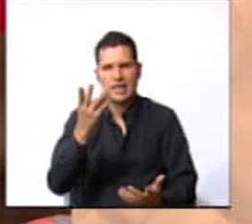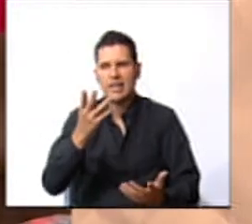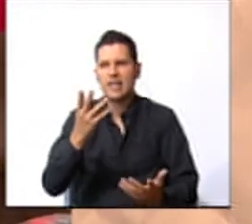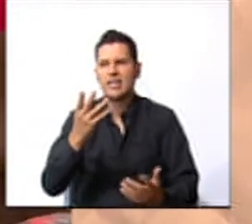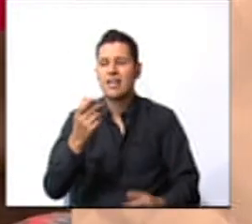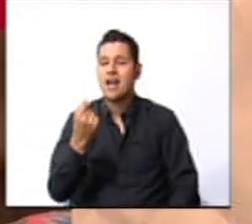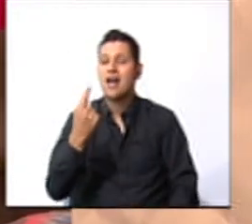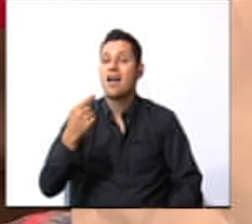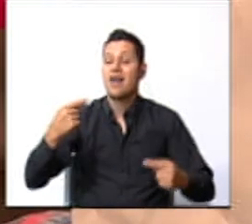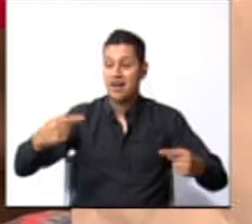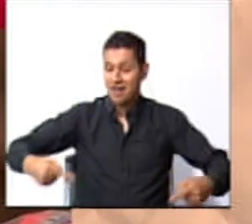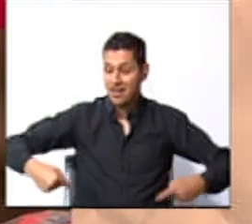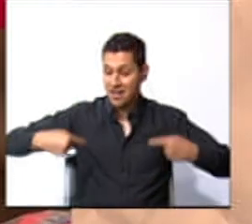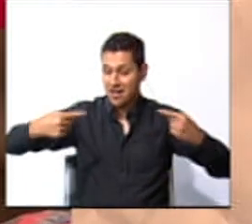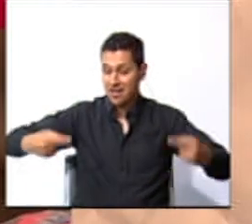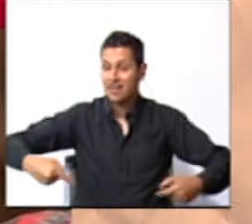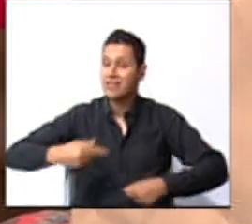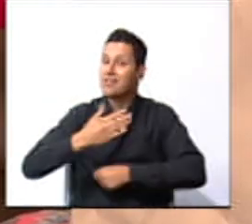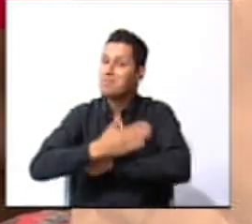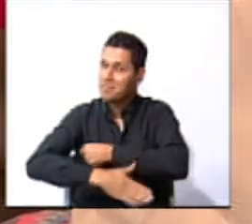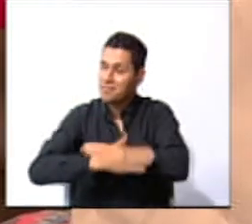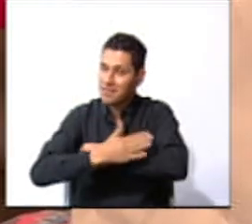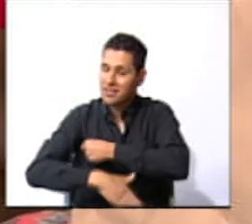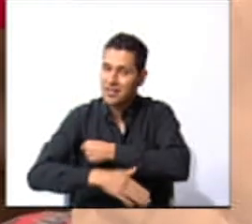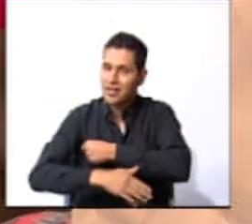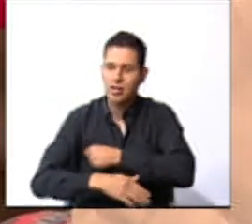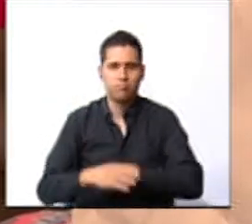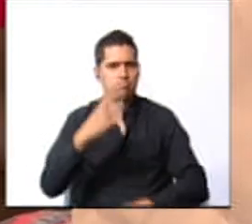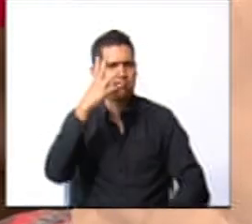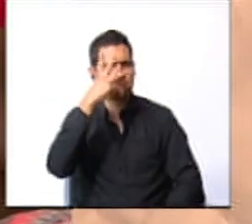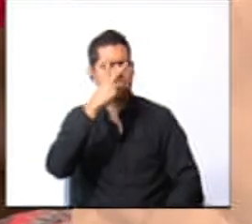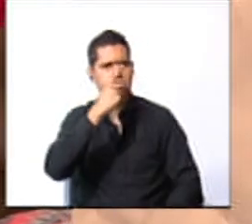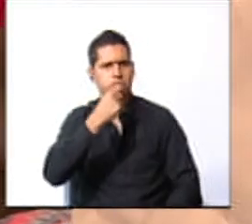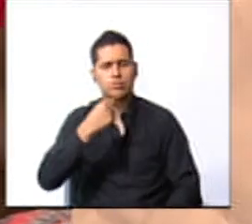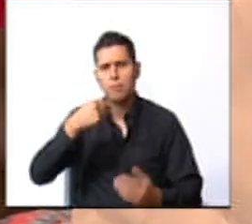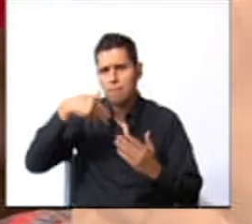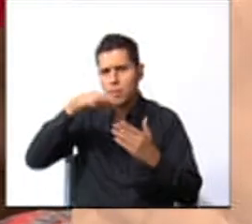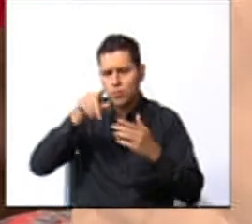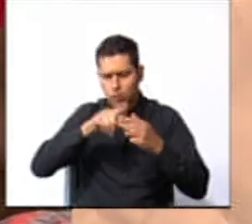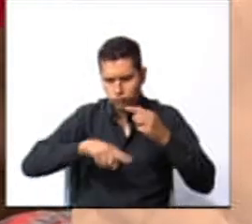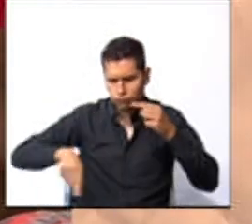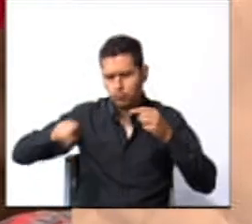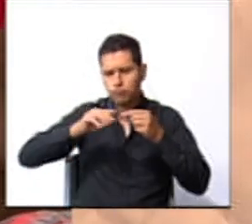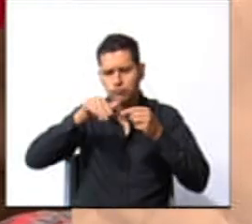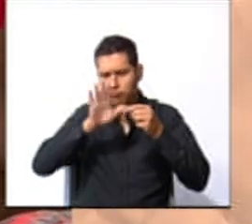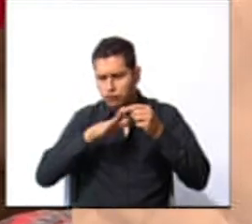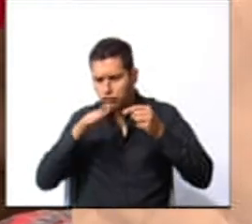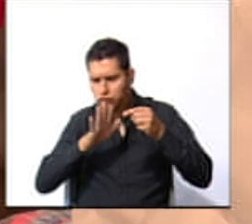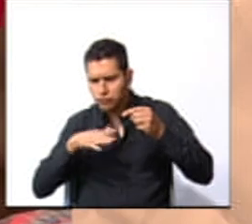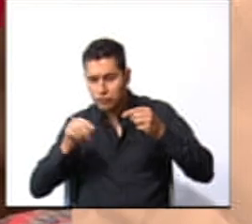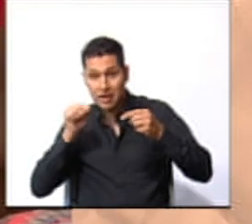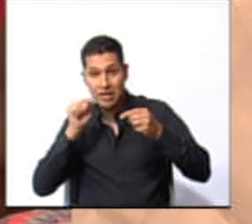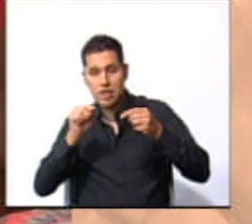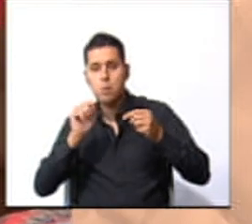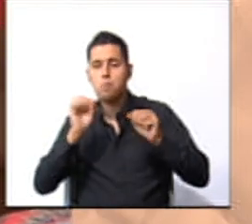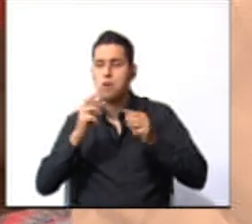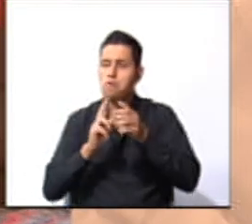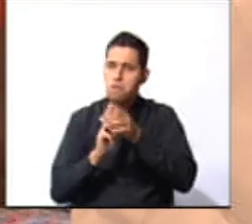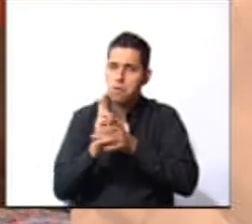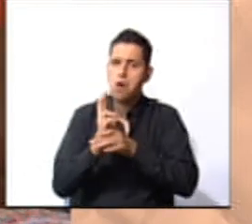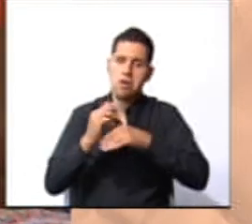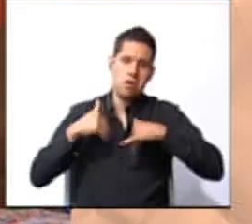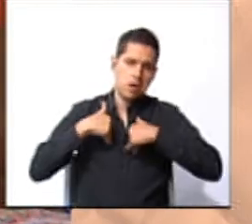It is beautiful. It has a lot of decoration, like flowers, animals, and